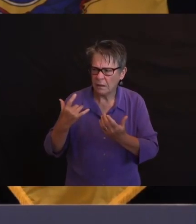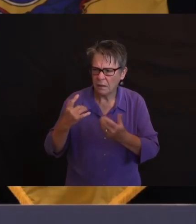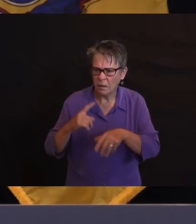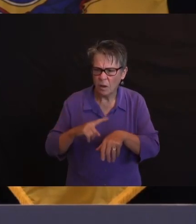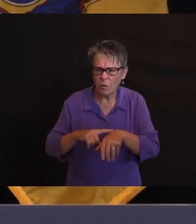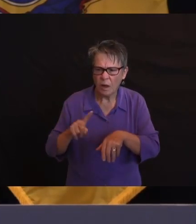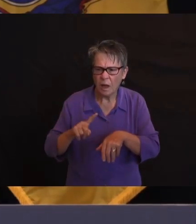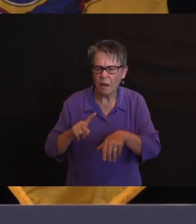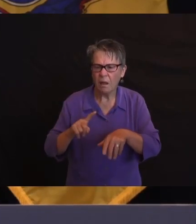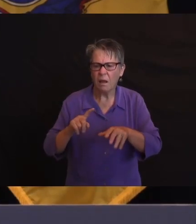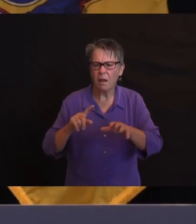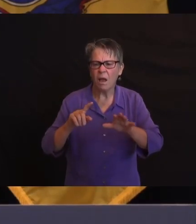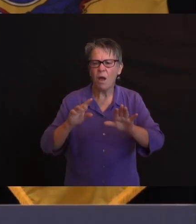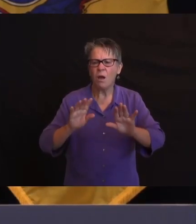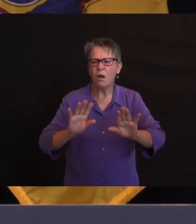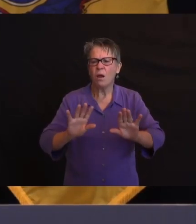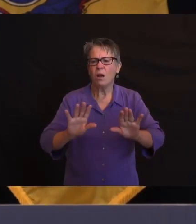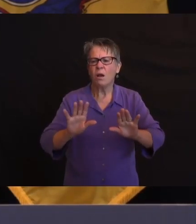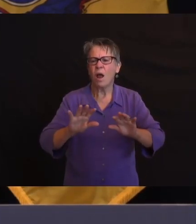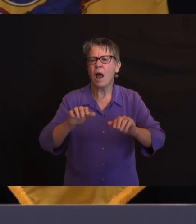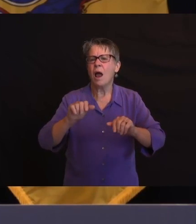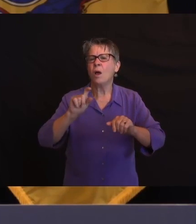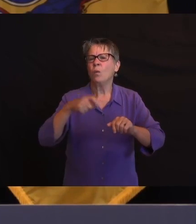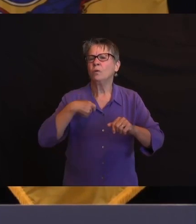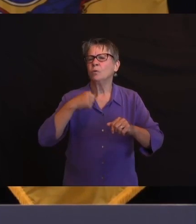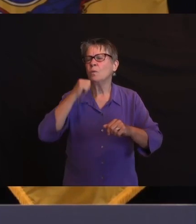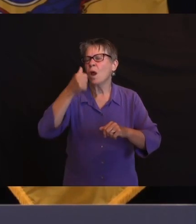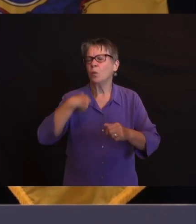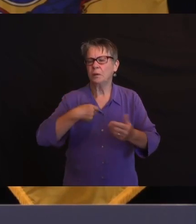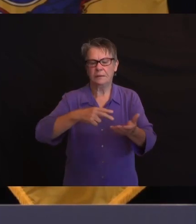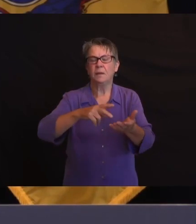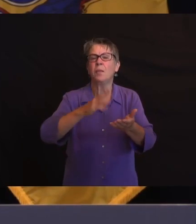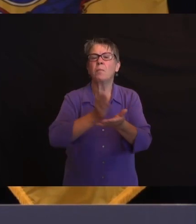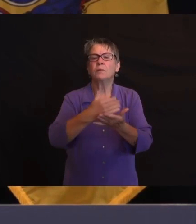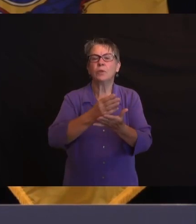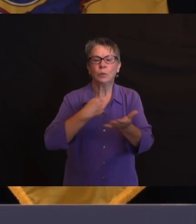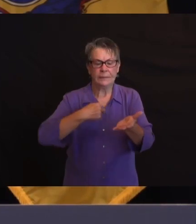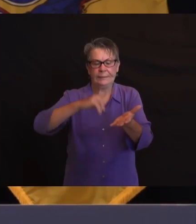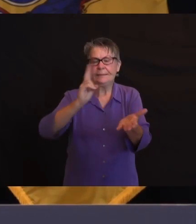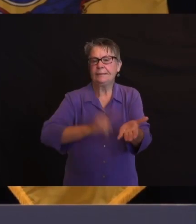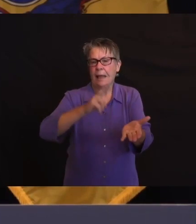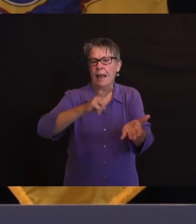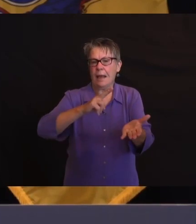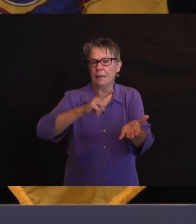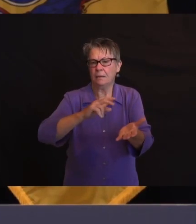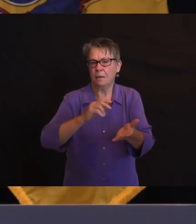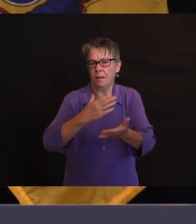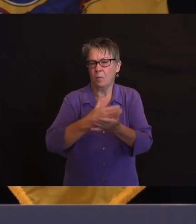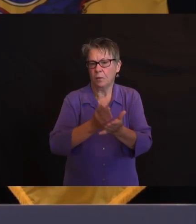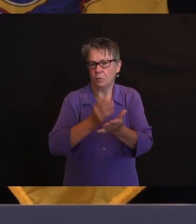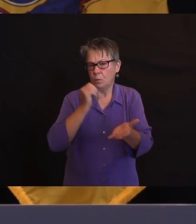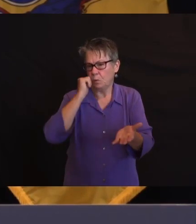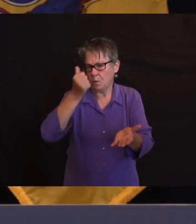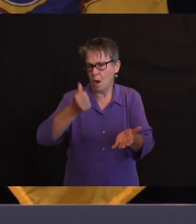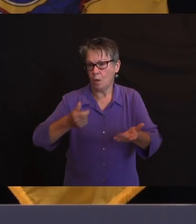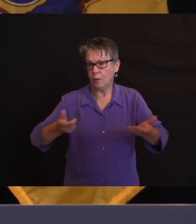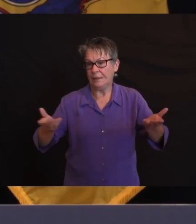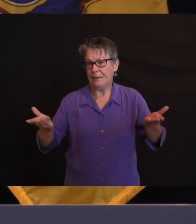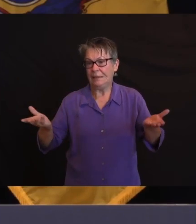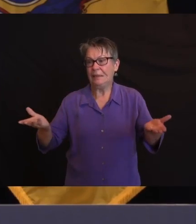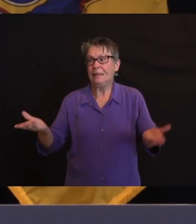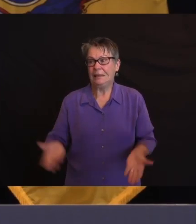we're going to sign the budget tomorrow at 1 o'clock. I think I am breaking news. So, and I look forward to that. Again, to everybody